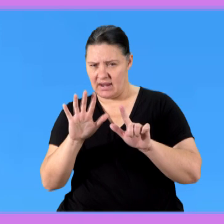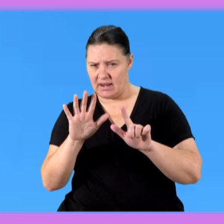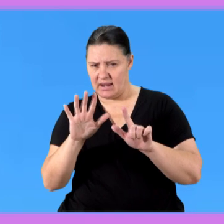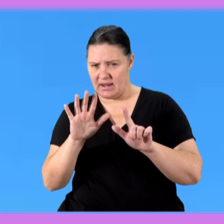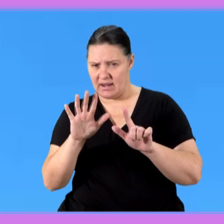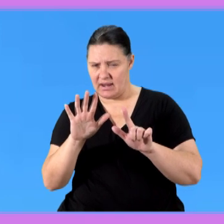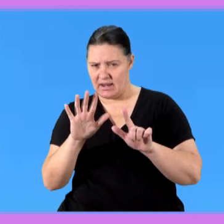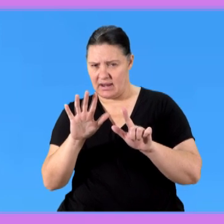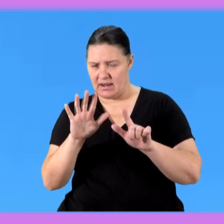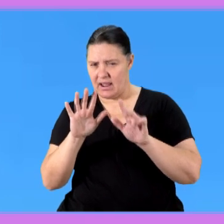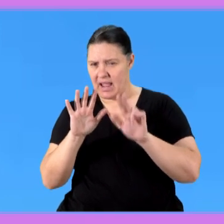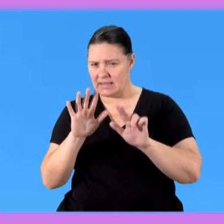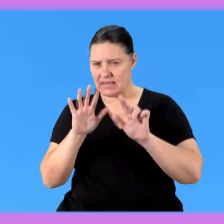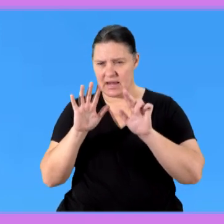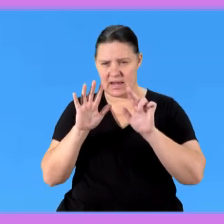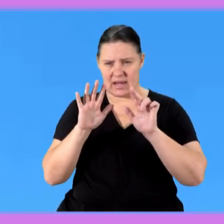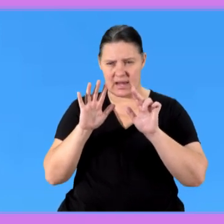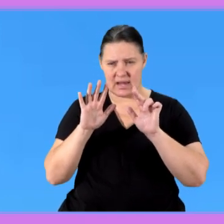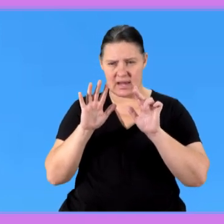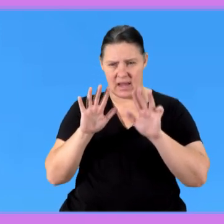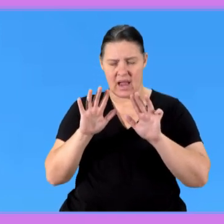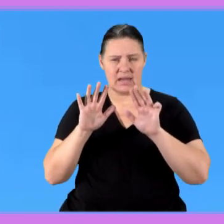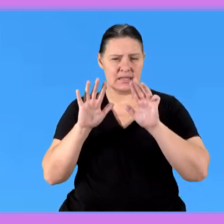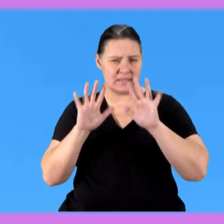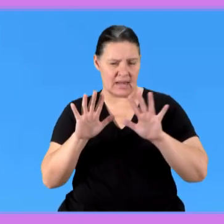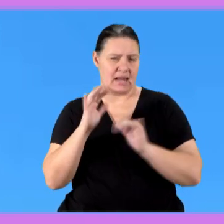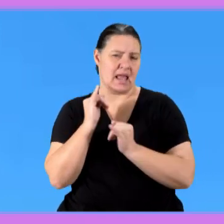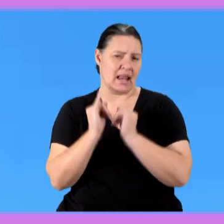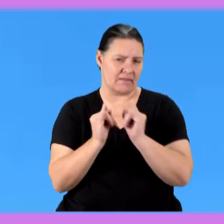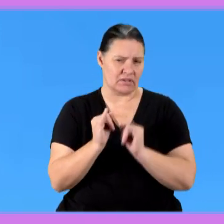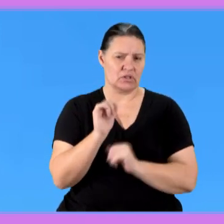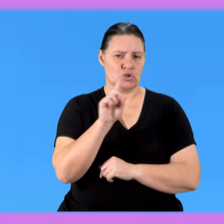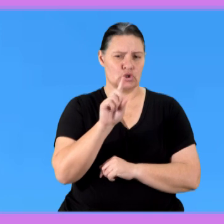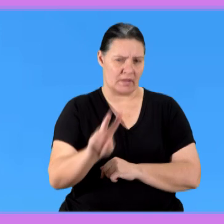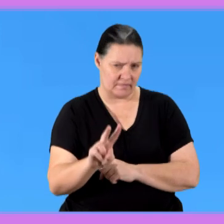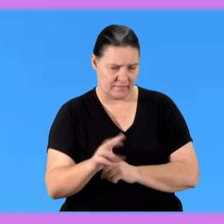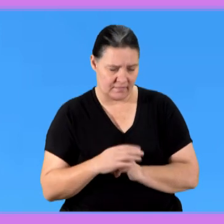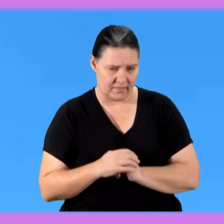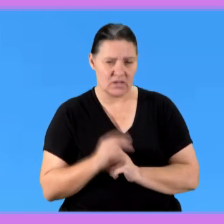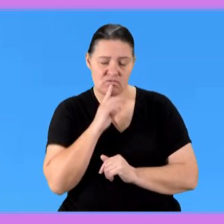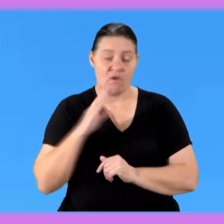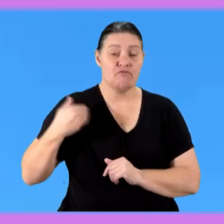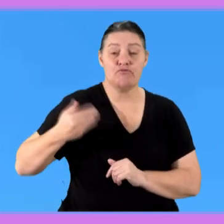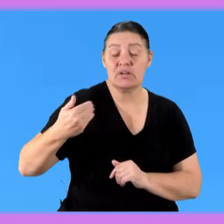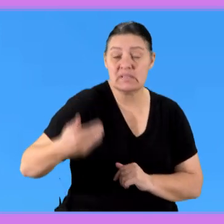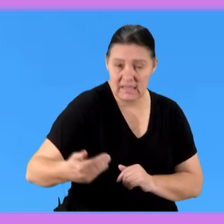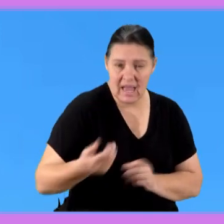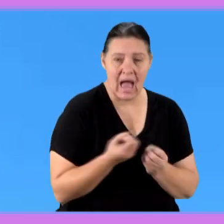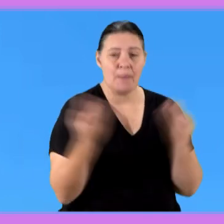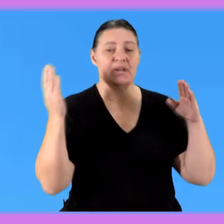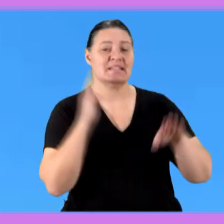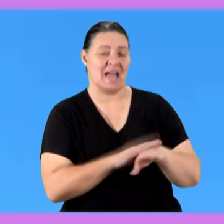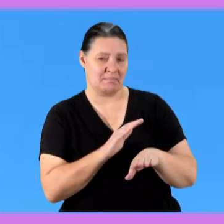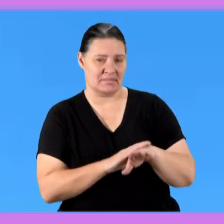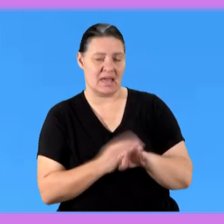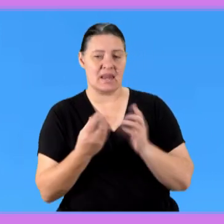7, 8, 9, 10, 11, 12. So the frequency refers to the number of times